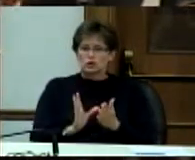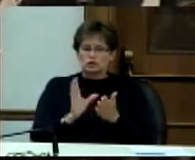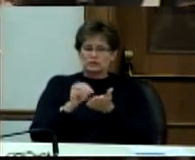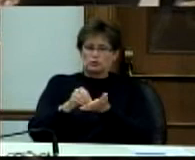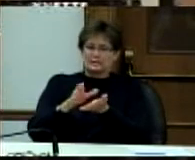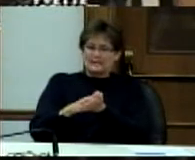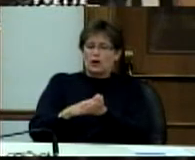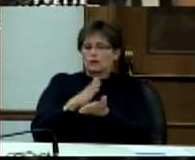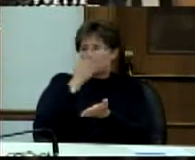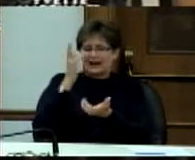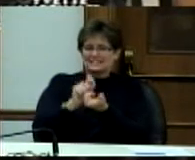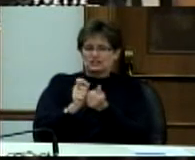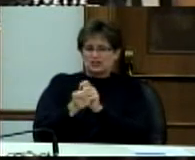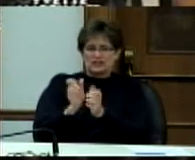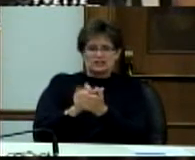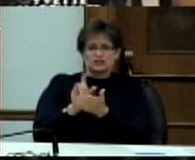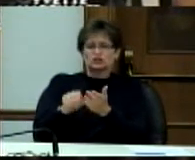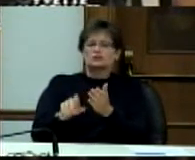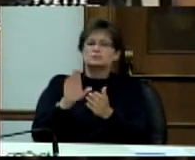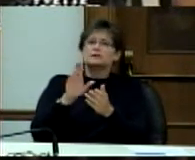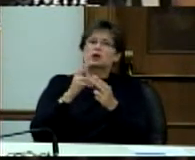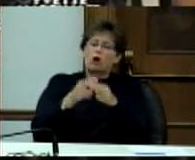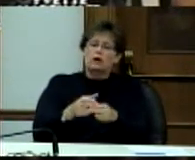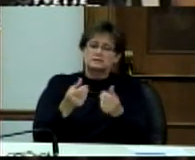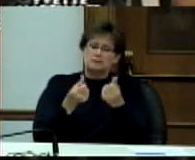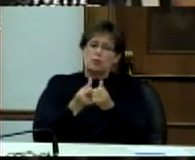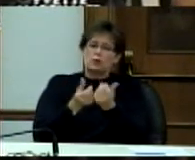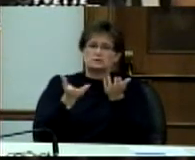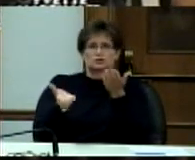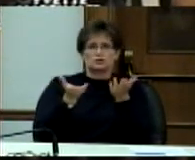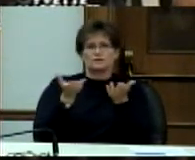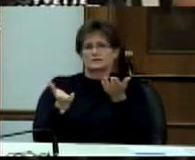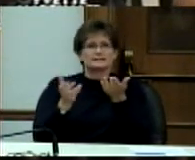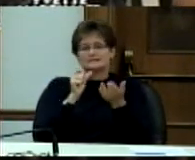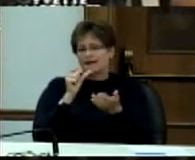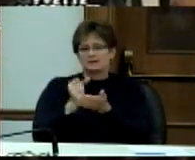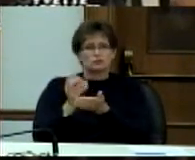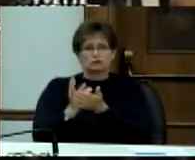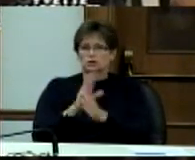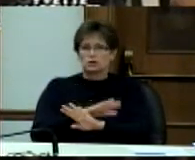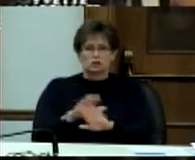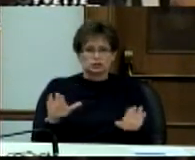workers written in there and we forgot to change that. That should be support services.